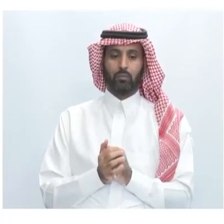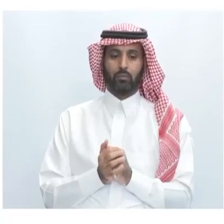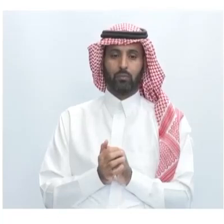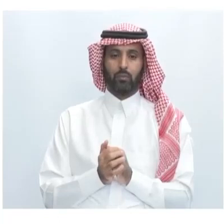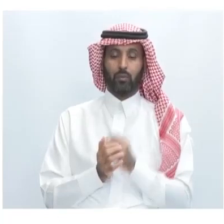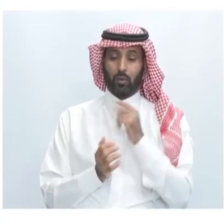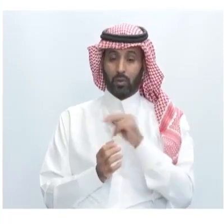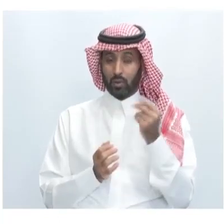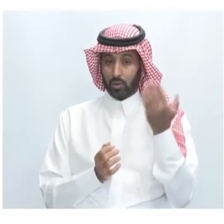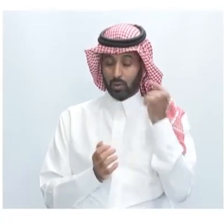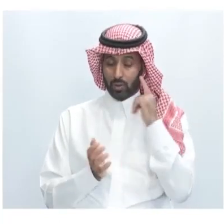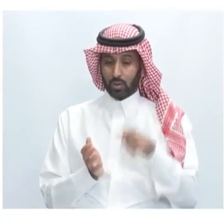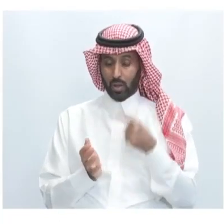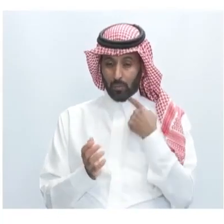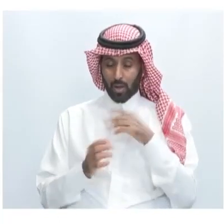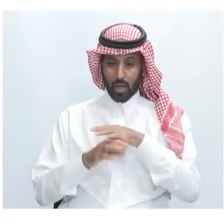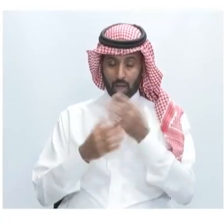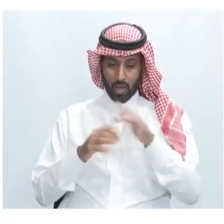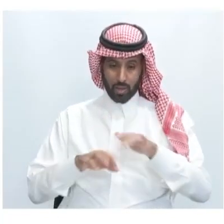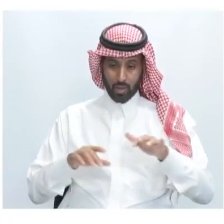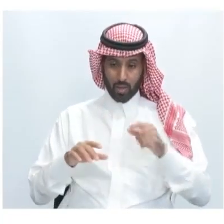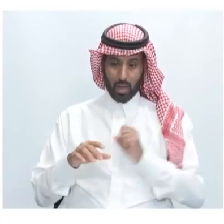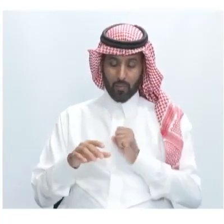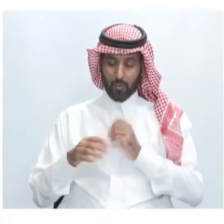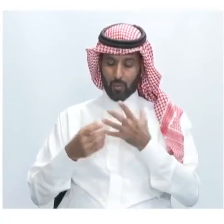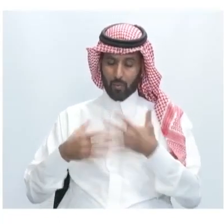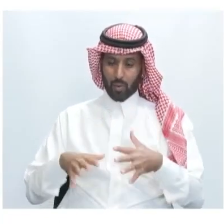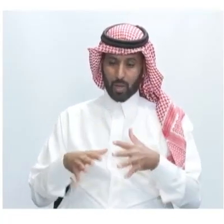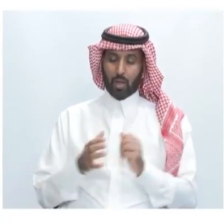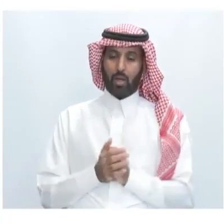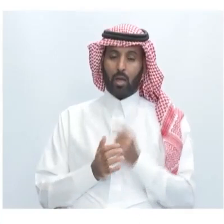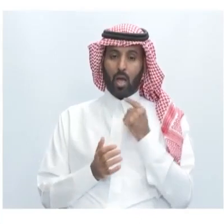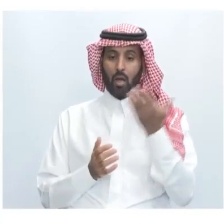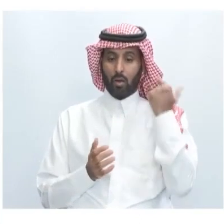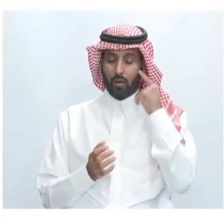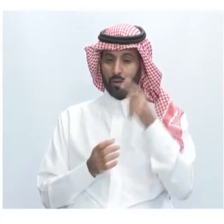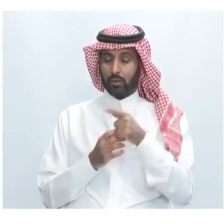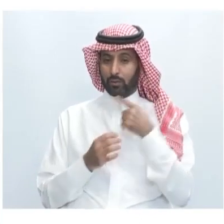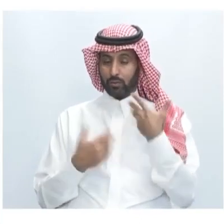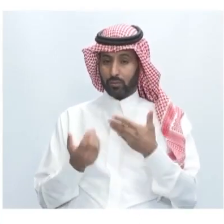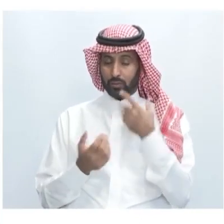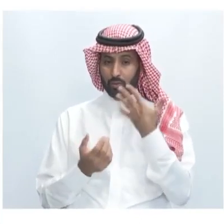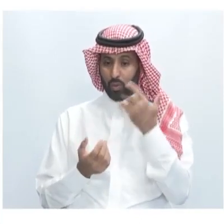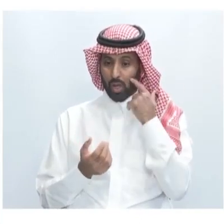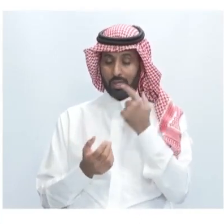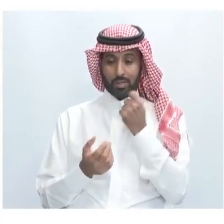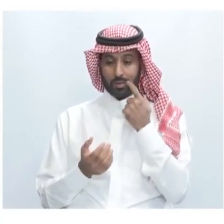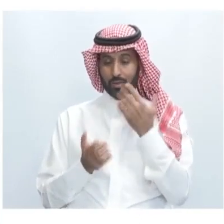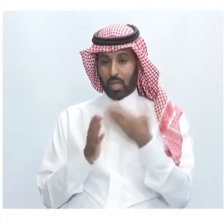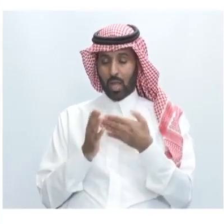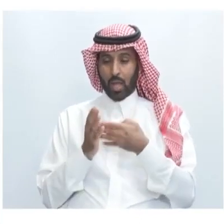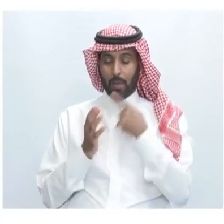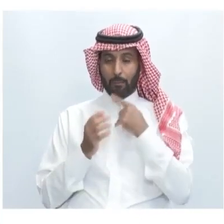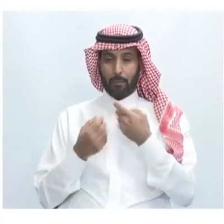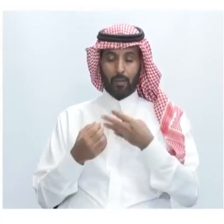This is an example here. The day my computer crashed. I'll never forget the last day of my freshman year at Abington High